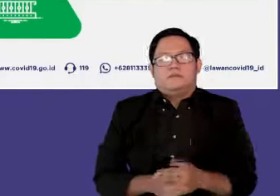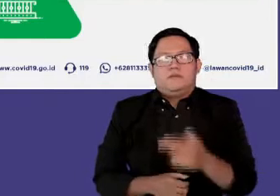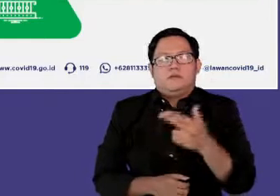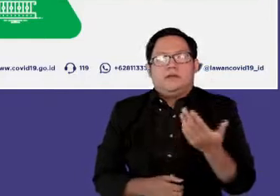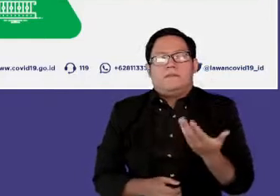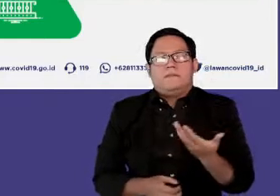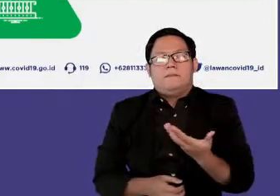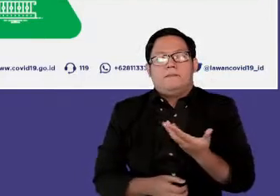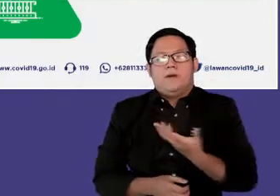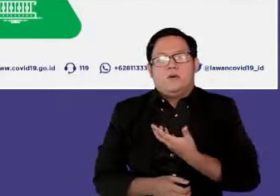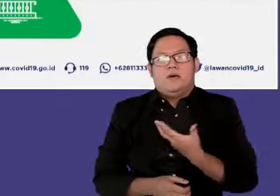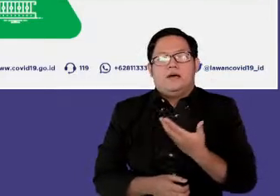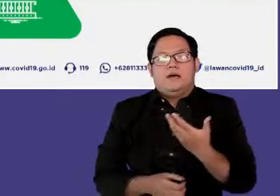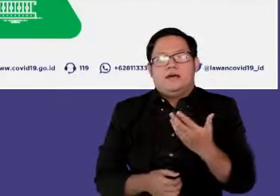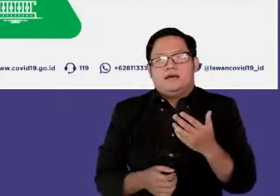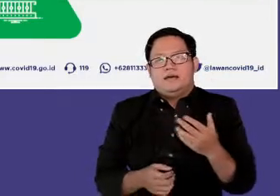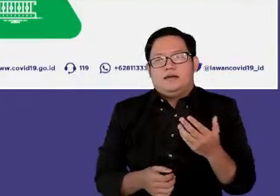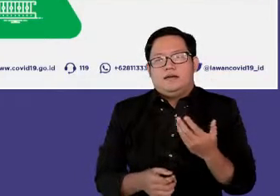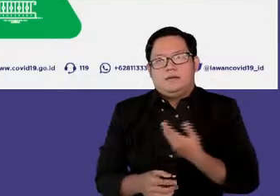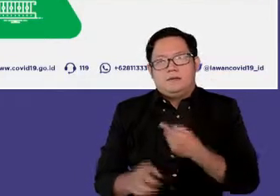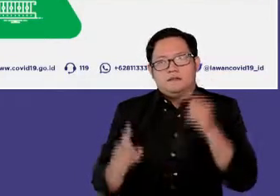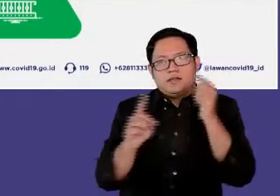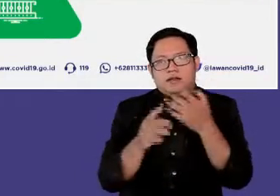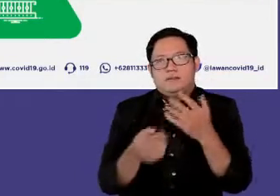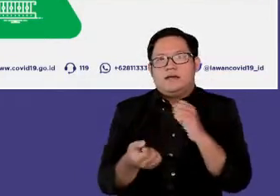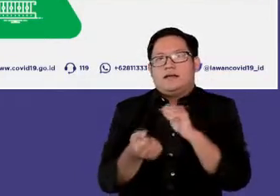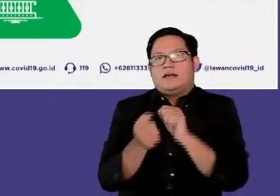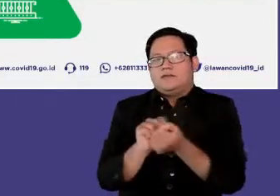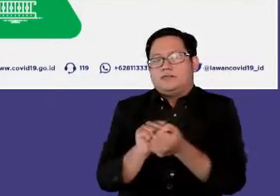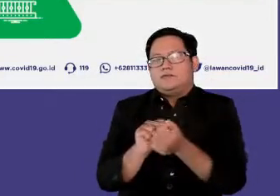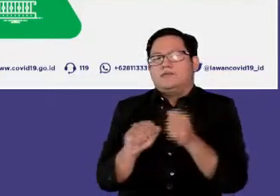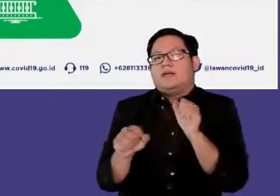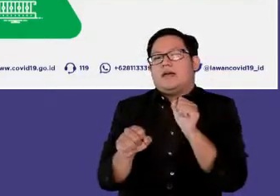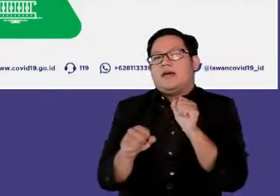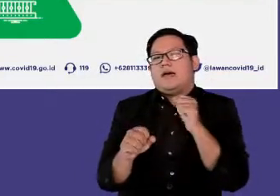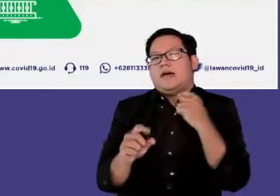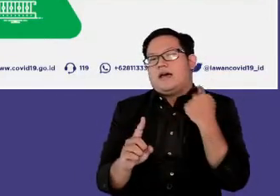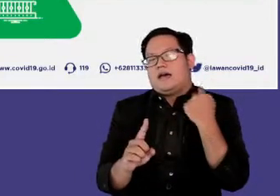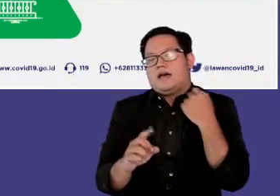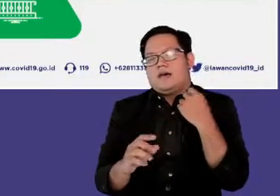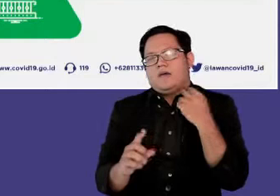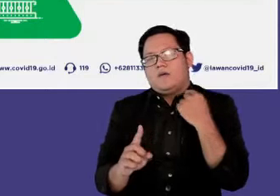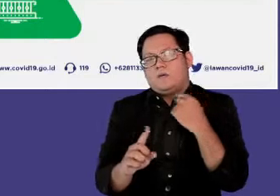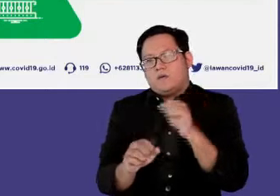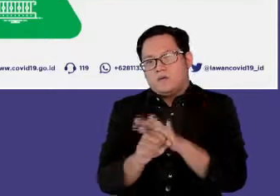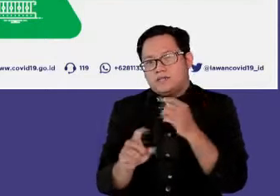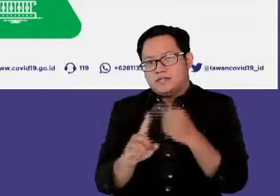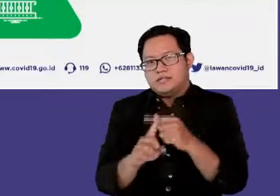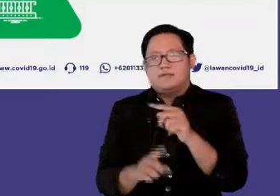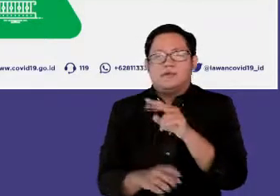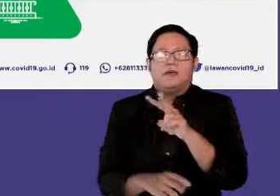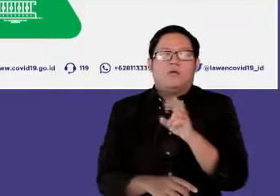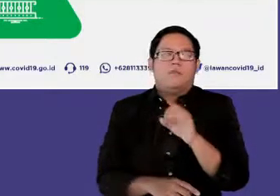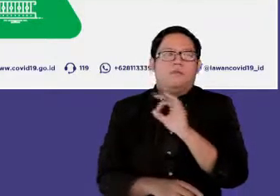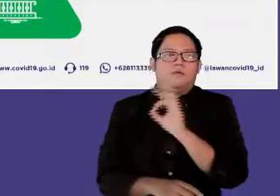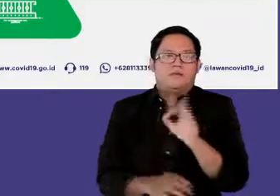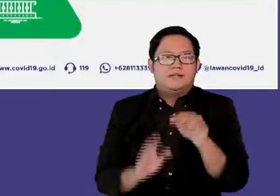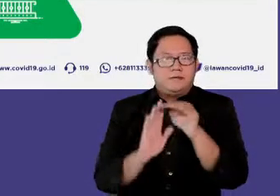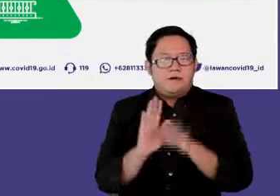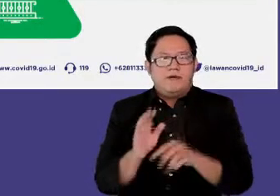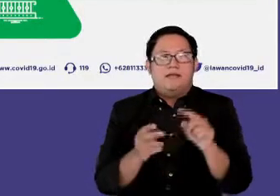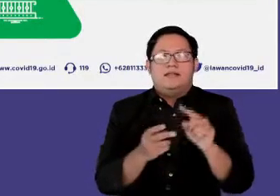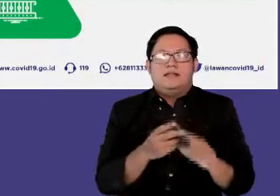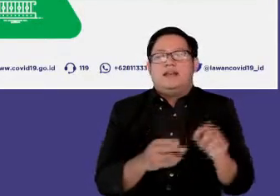2%, active cases of less than 100,000 cases, and a positivity rate of less than